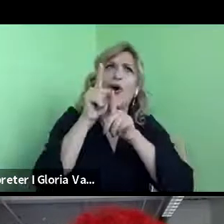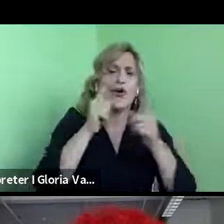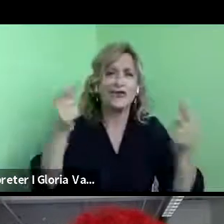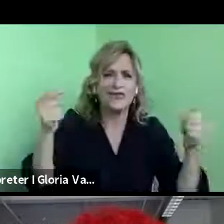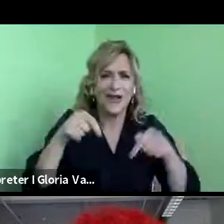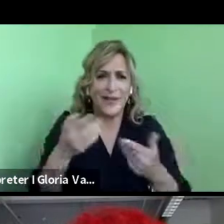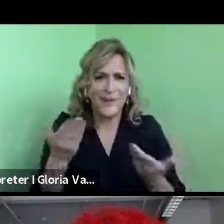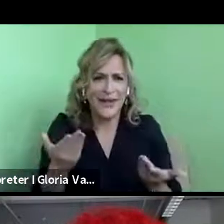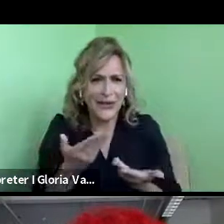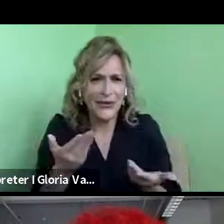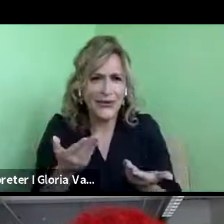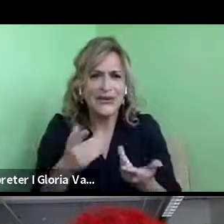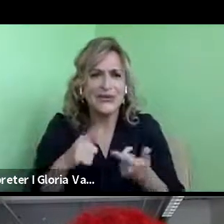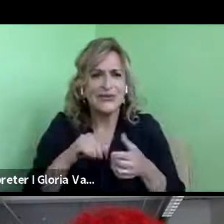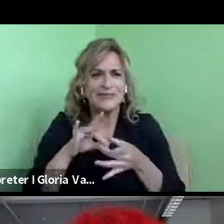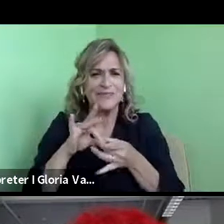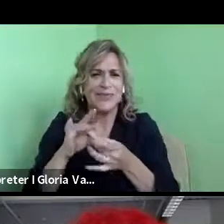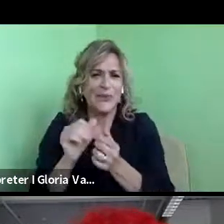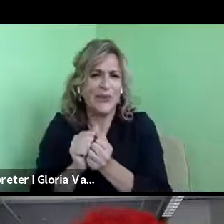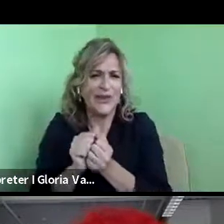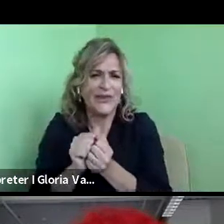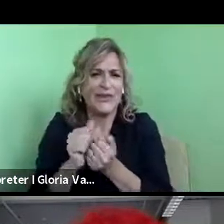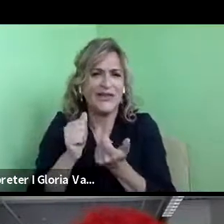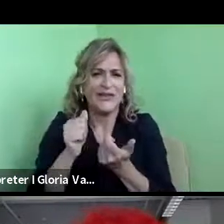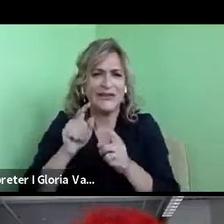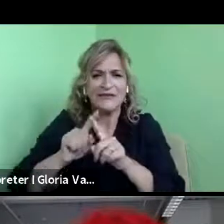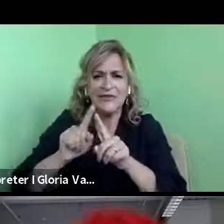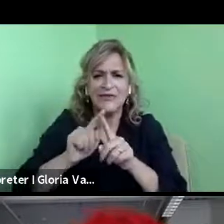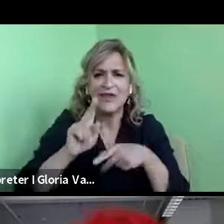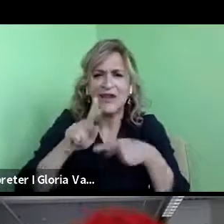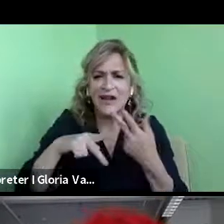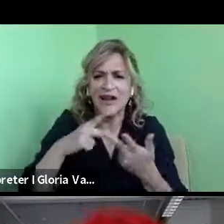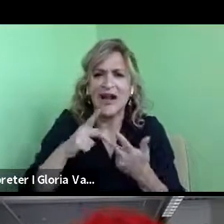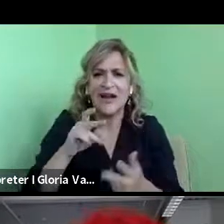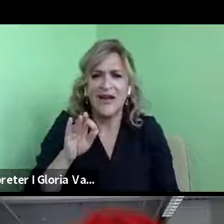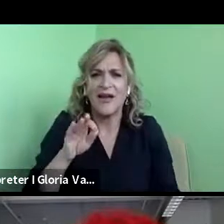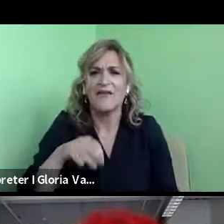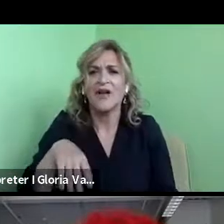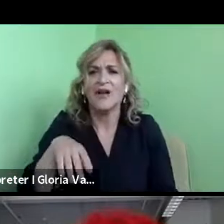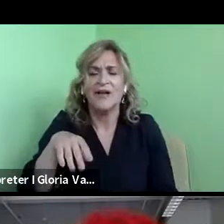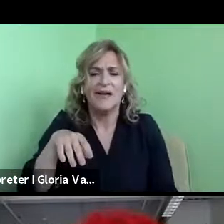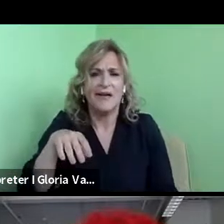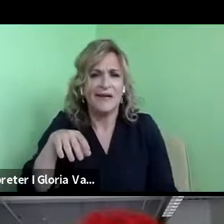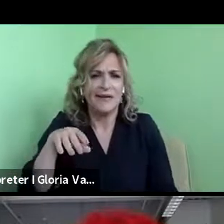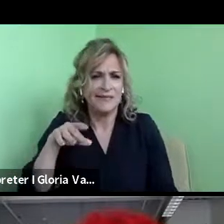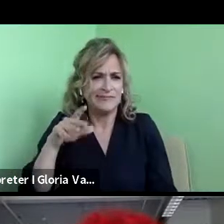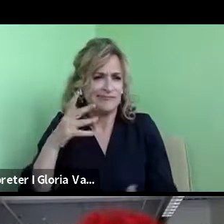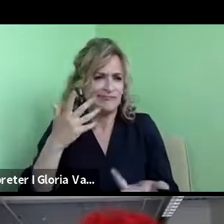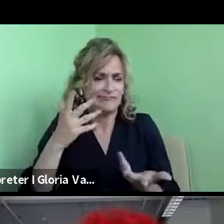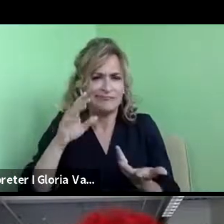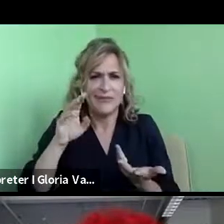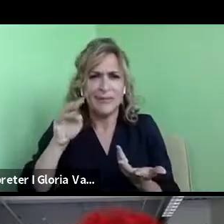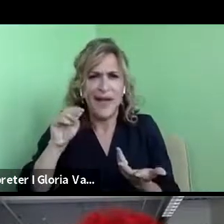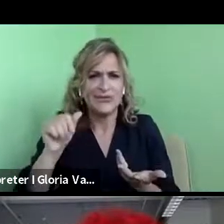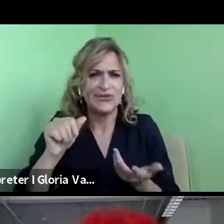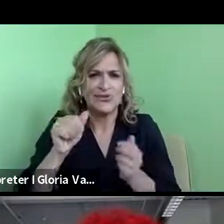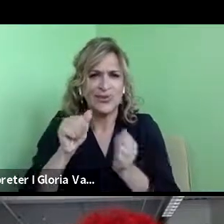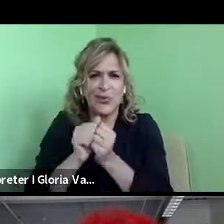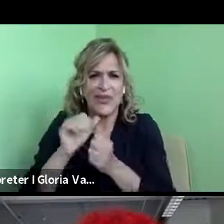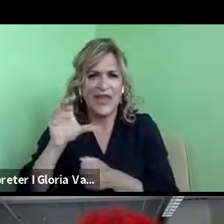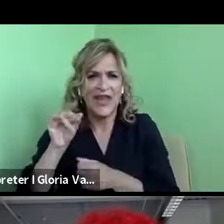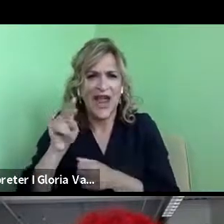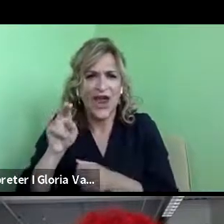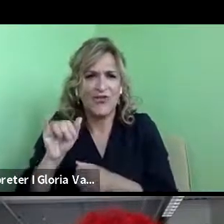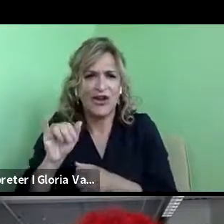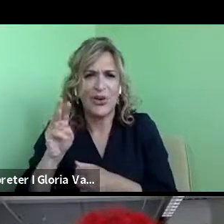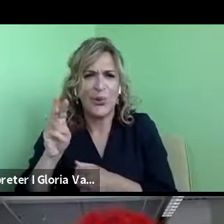a master like Carrie Mae Weems, it actually works really well. Like, it's just powerful. It doesn't matter how many